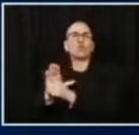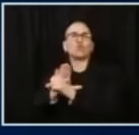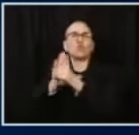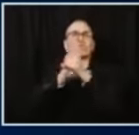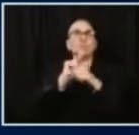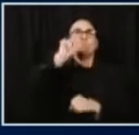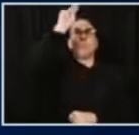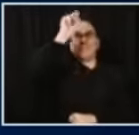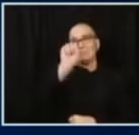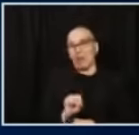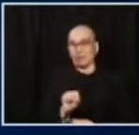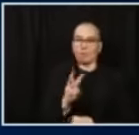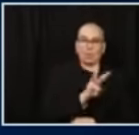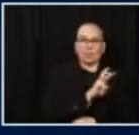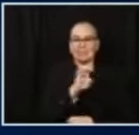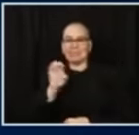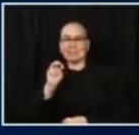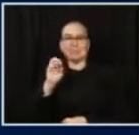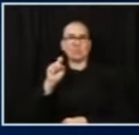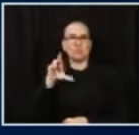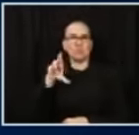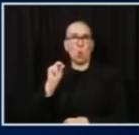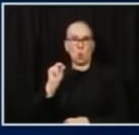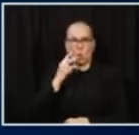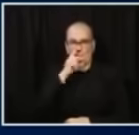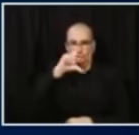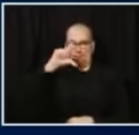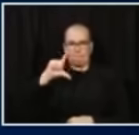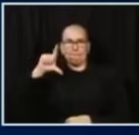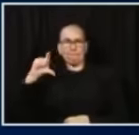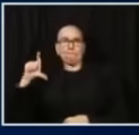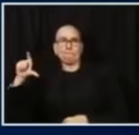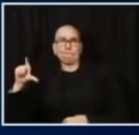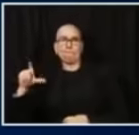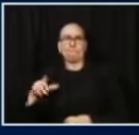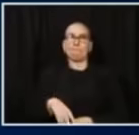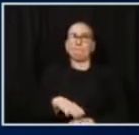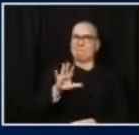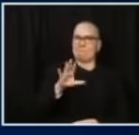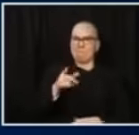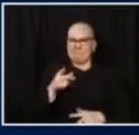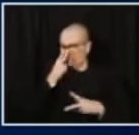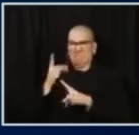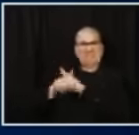vulnerability index, but it doesn't in this case greatly make a huge difference in terms of